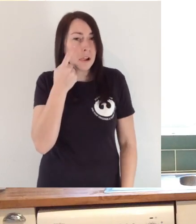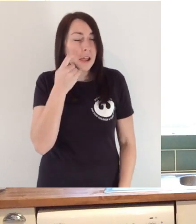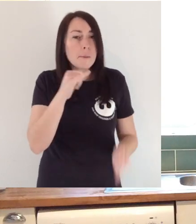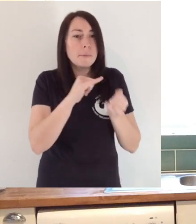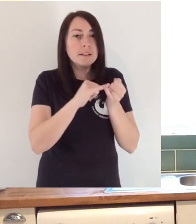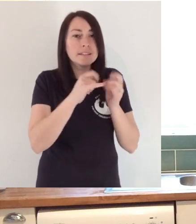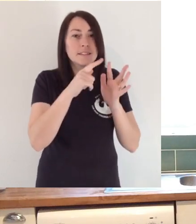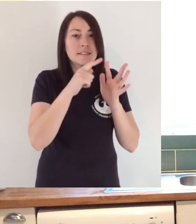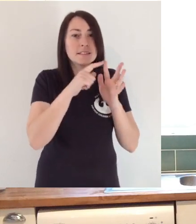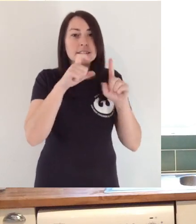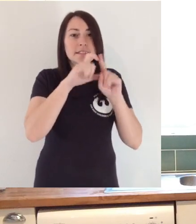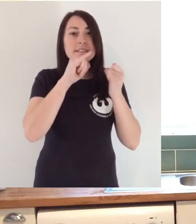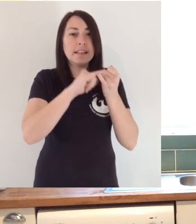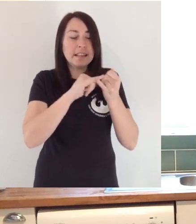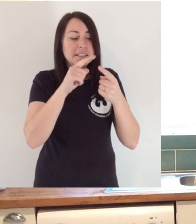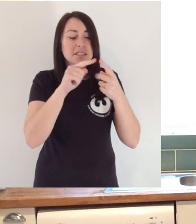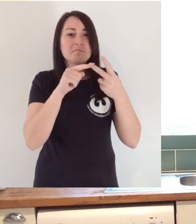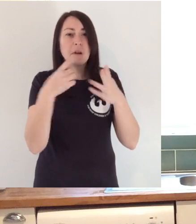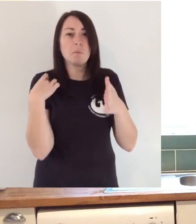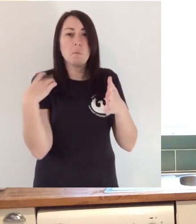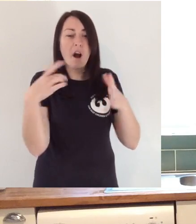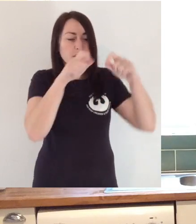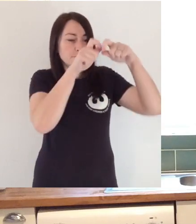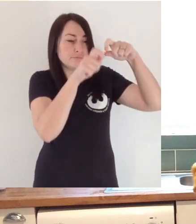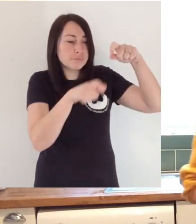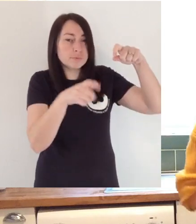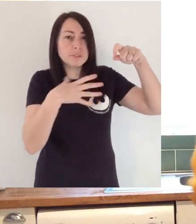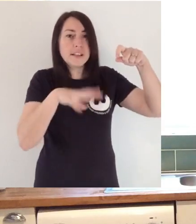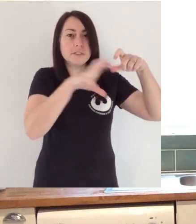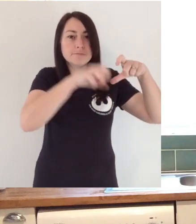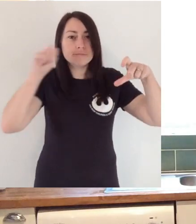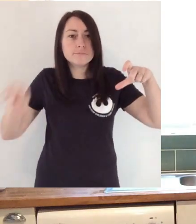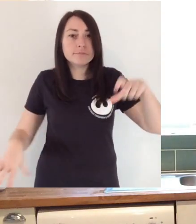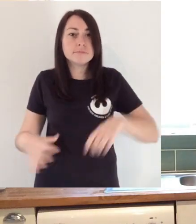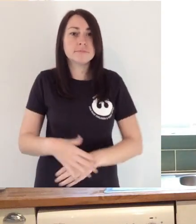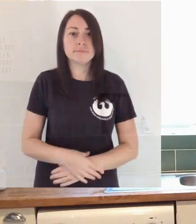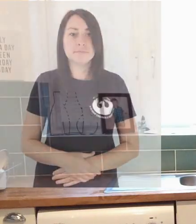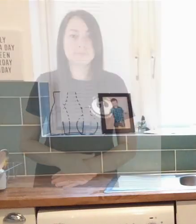And you'll need to get all of the seeds and all of the white out of the middle.